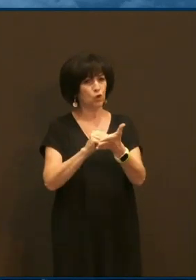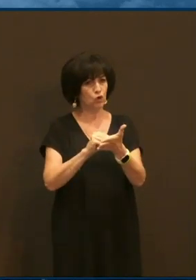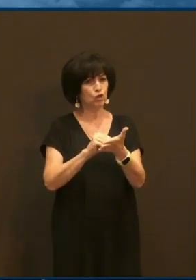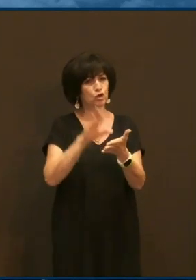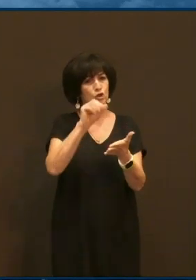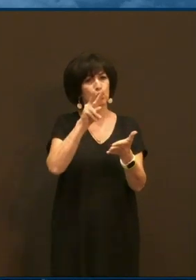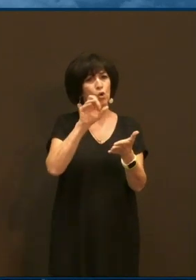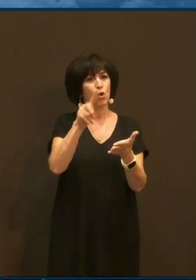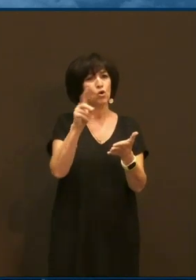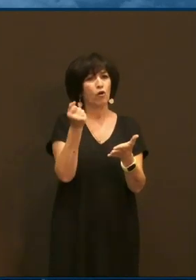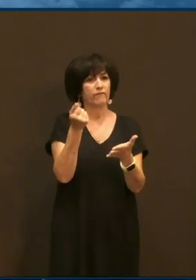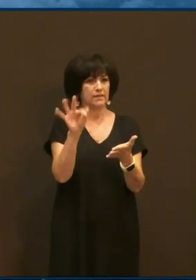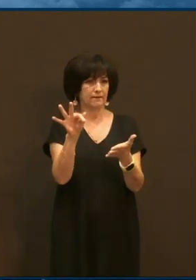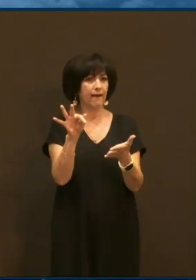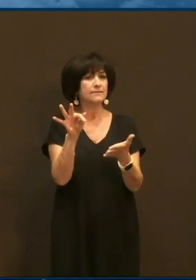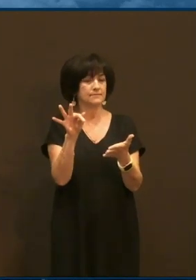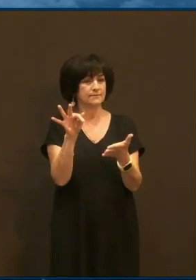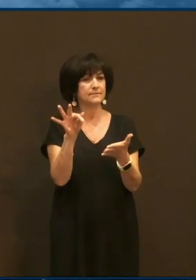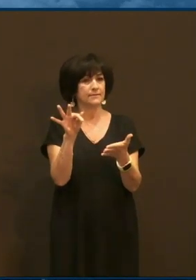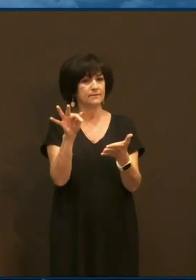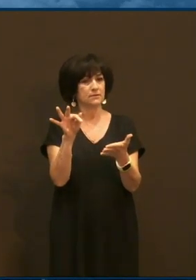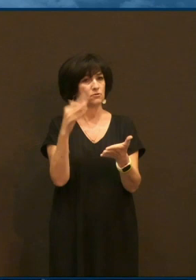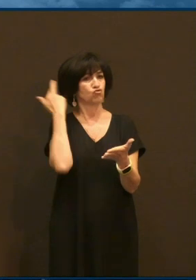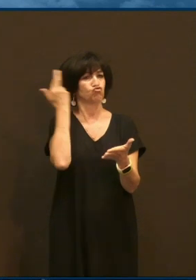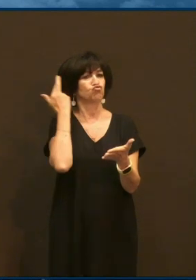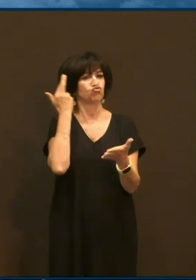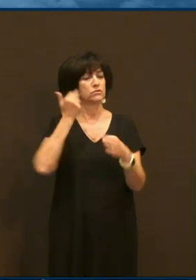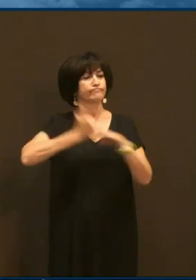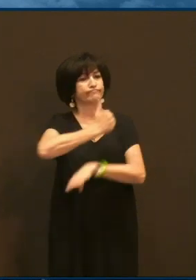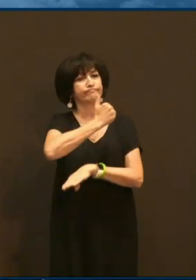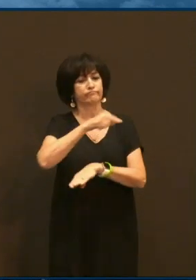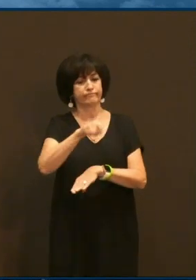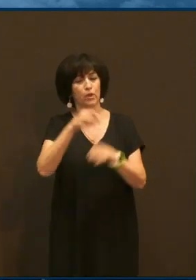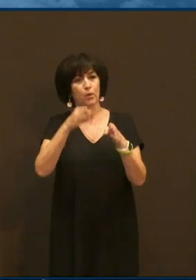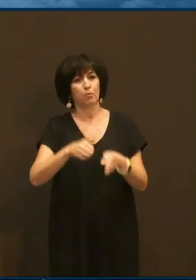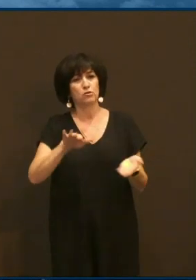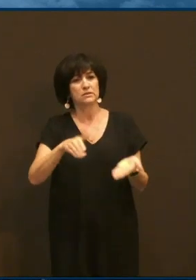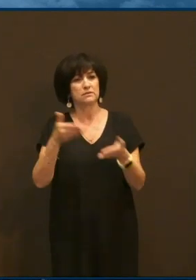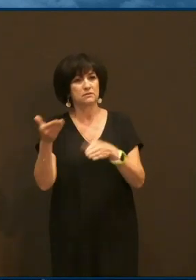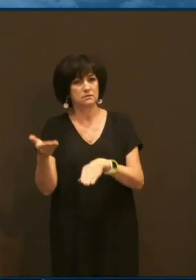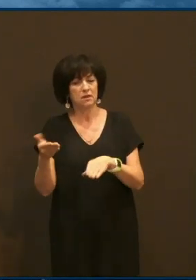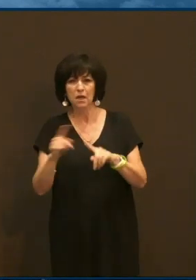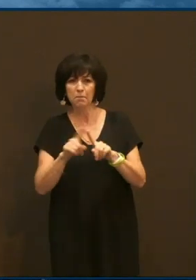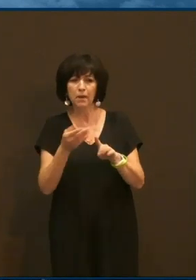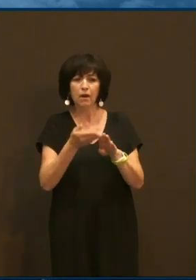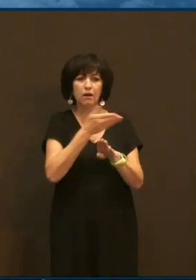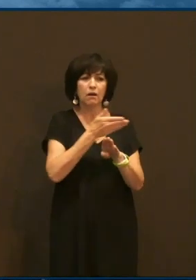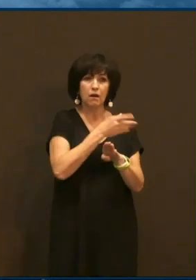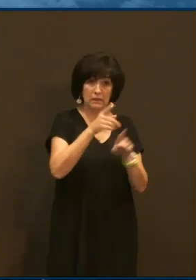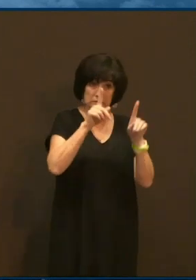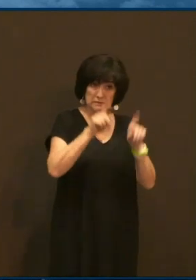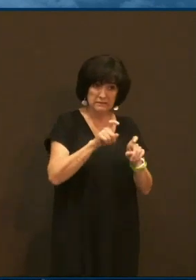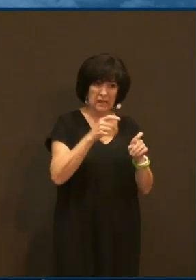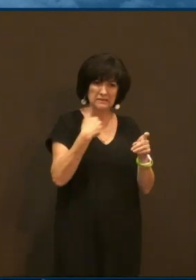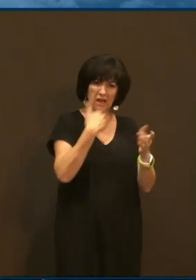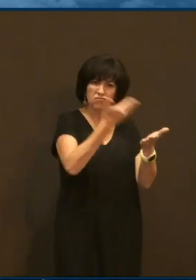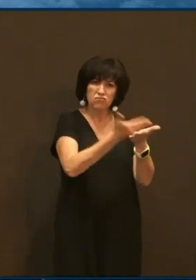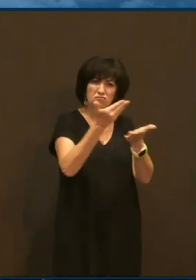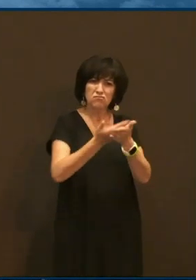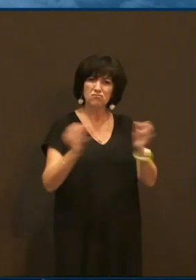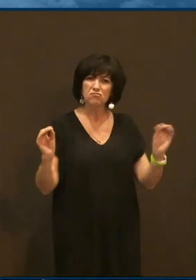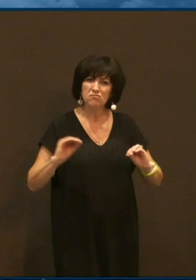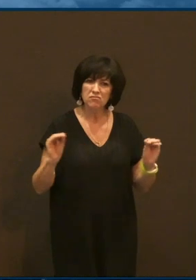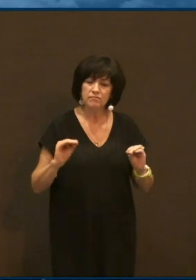death. Therefore, by CDC definition, those cases are also considered